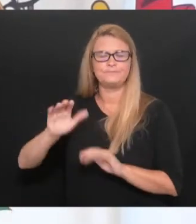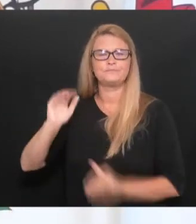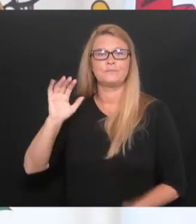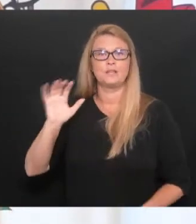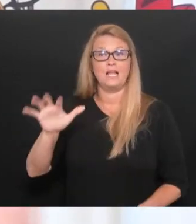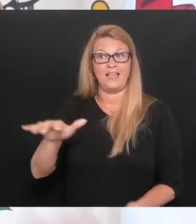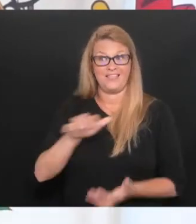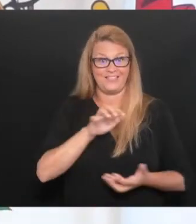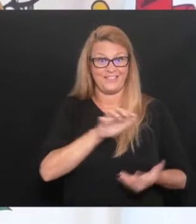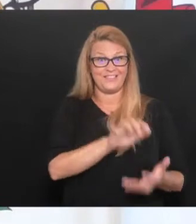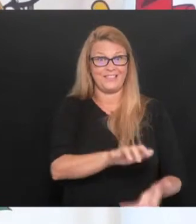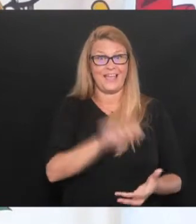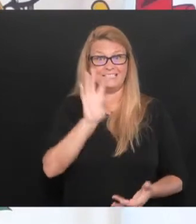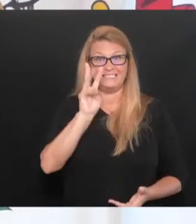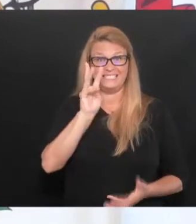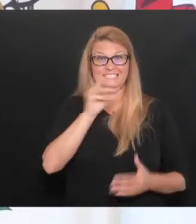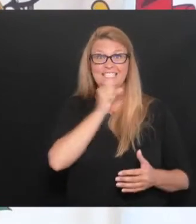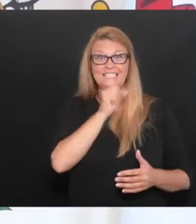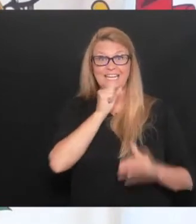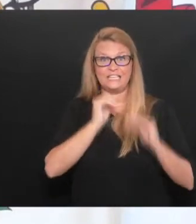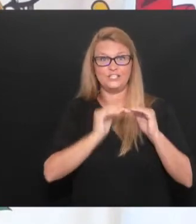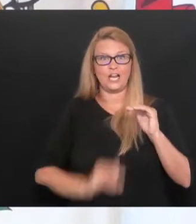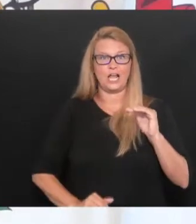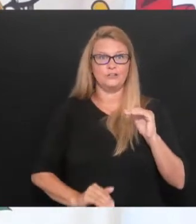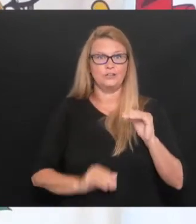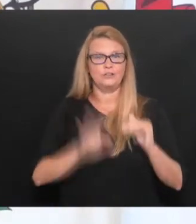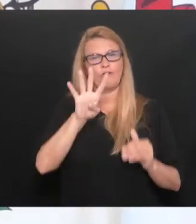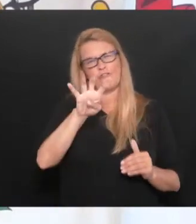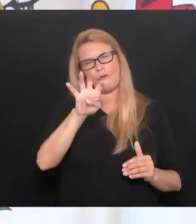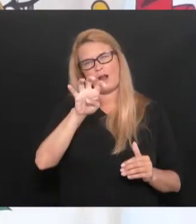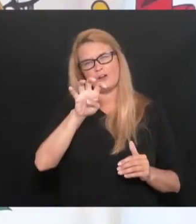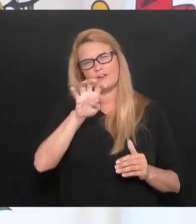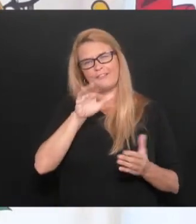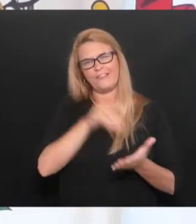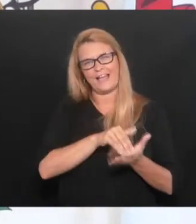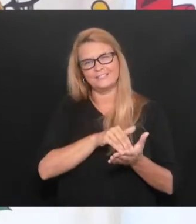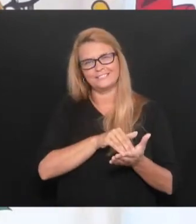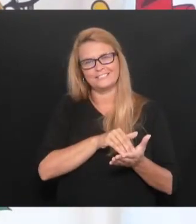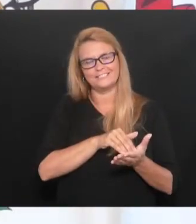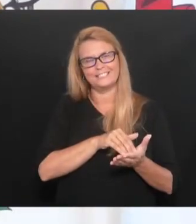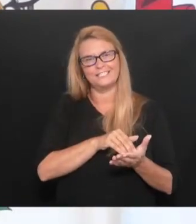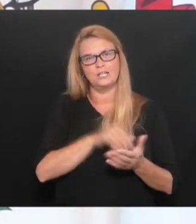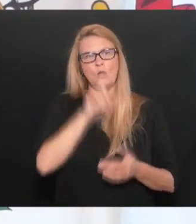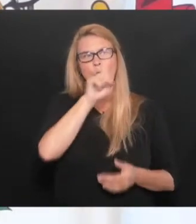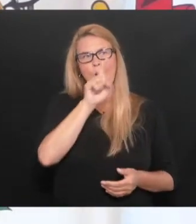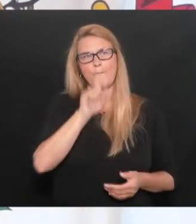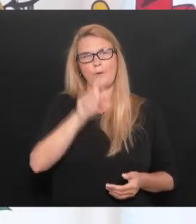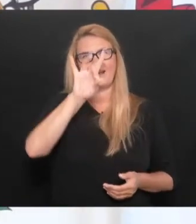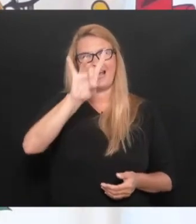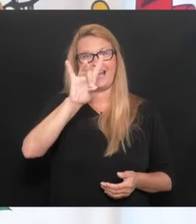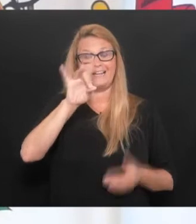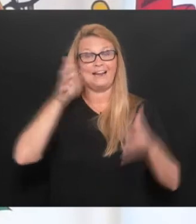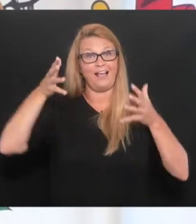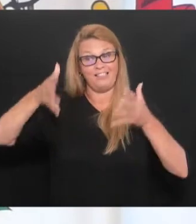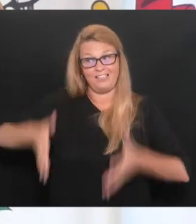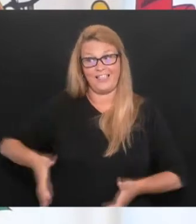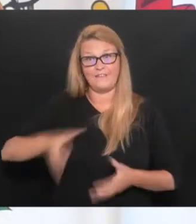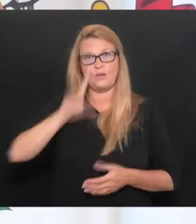So 16 and under, 400,000. Take that away from 1.8 million, and that